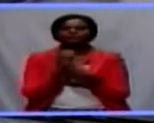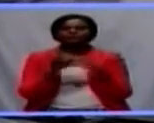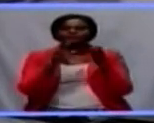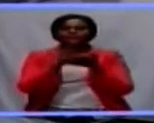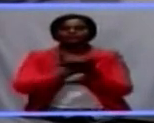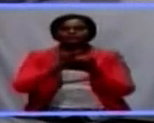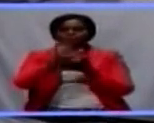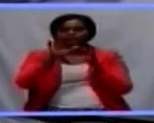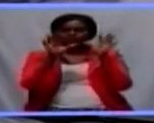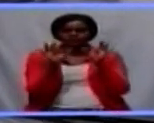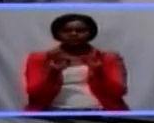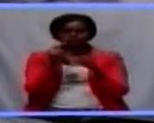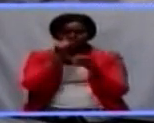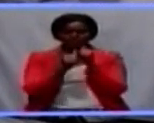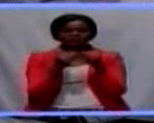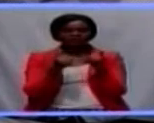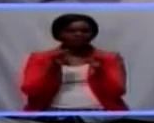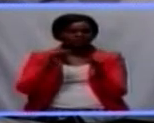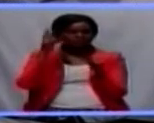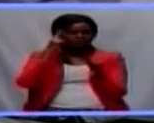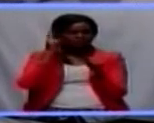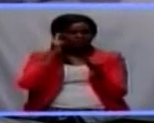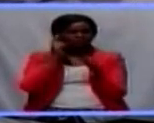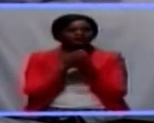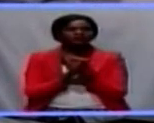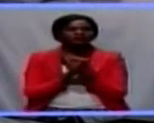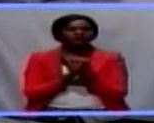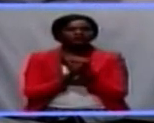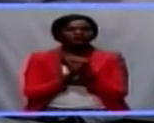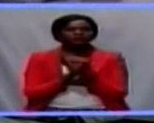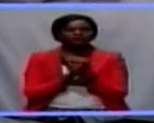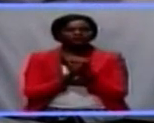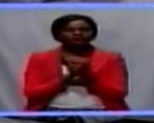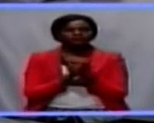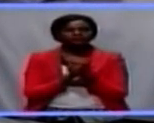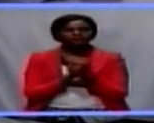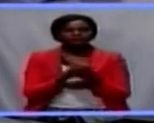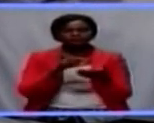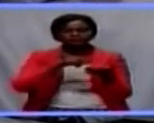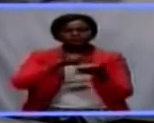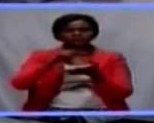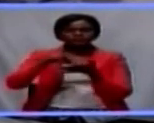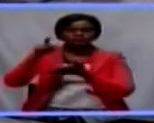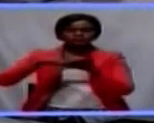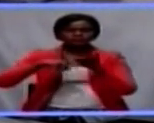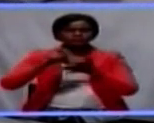Because you may recall, I think many taxpayers were wondering,